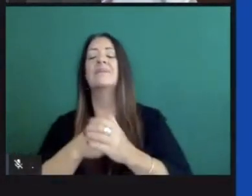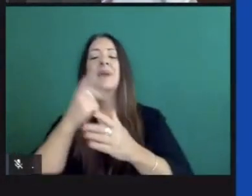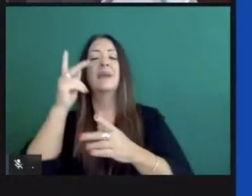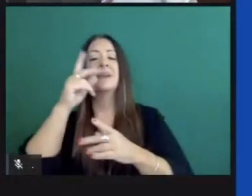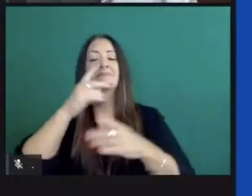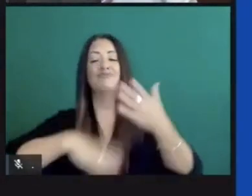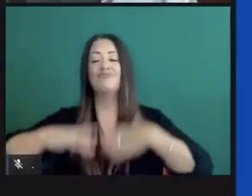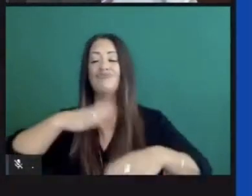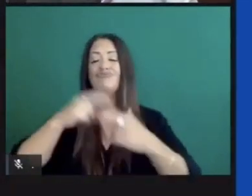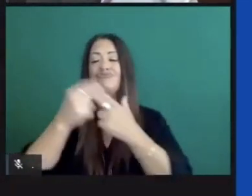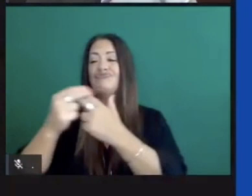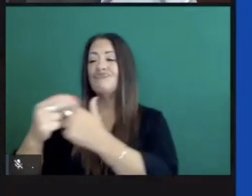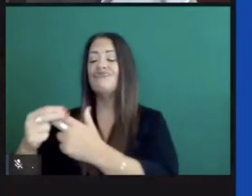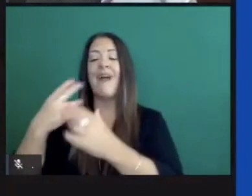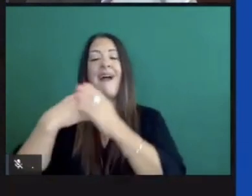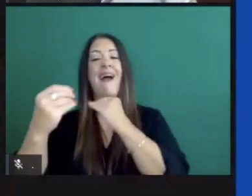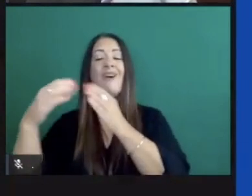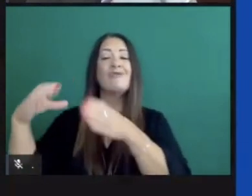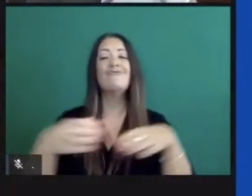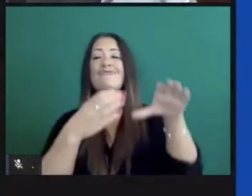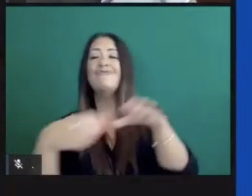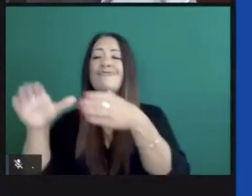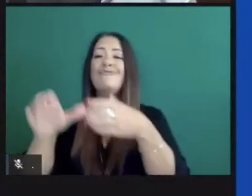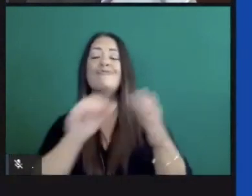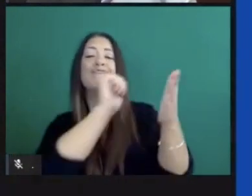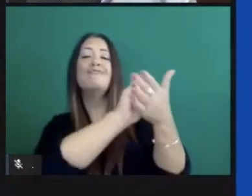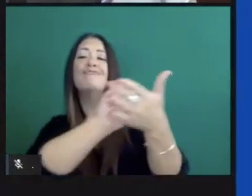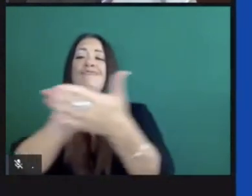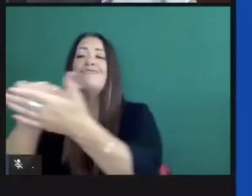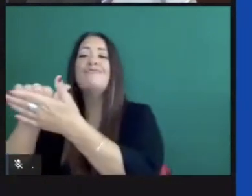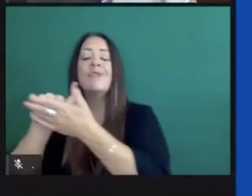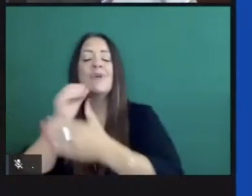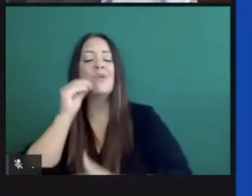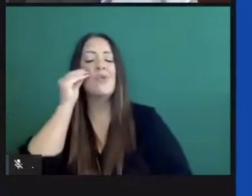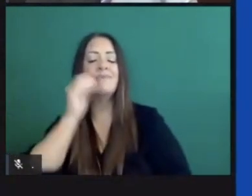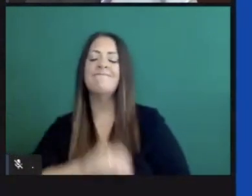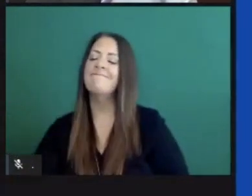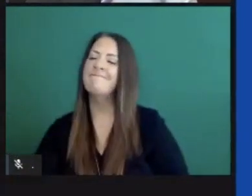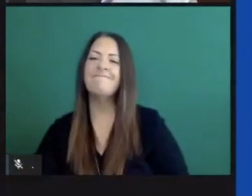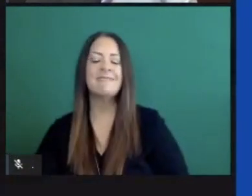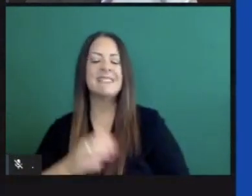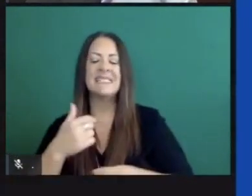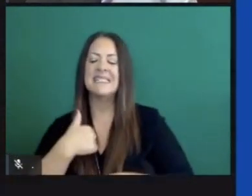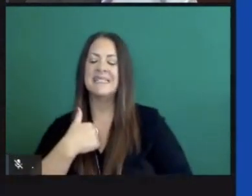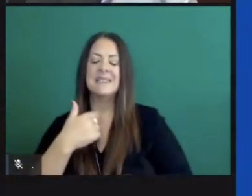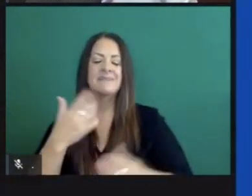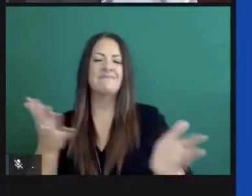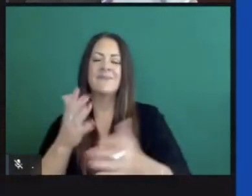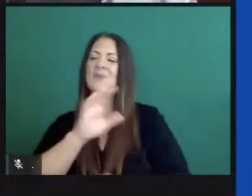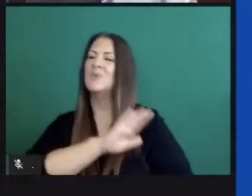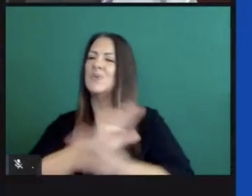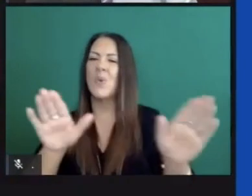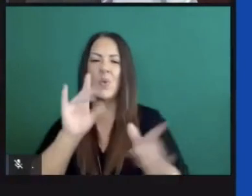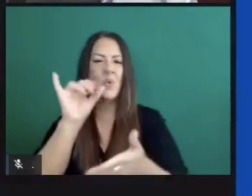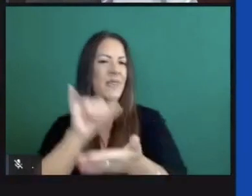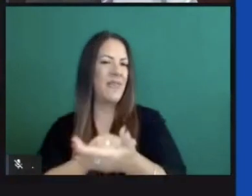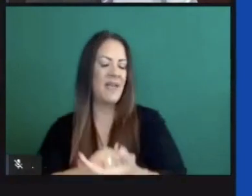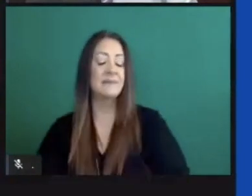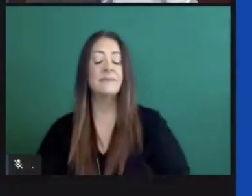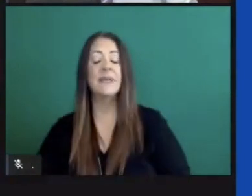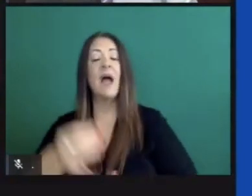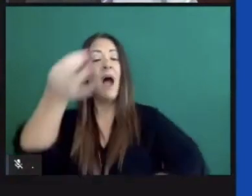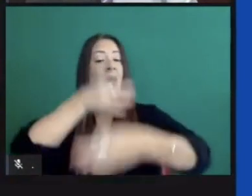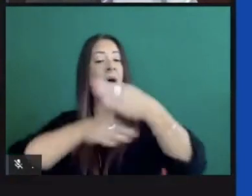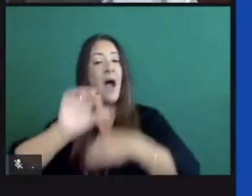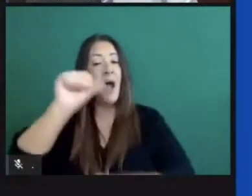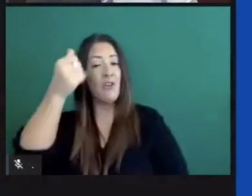risk of spreading COVID and are therefore strongly discouraged. And we suggest families, given this,